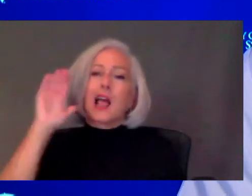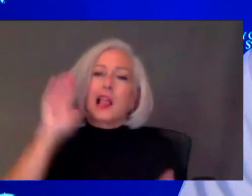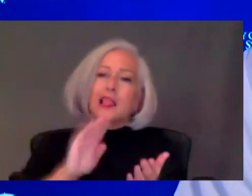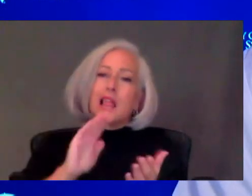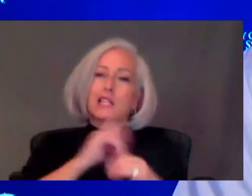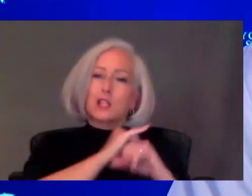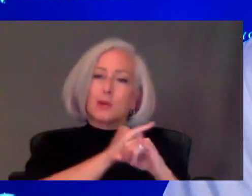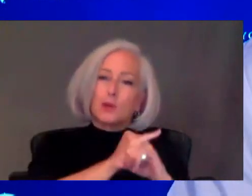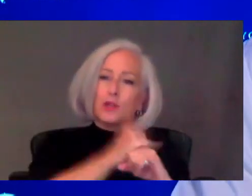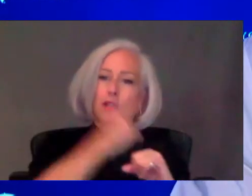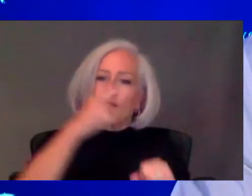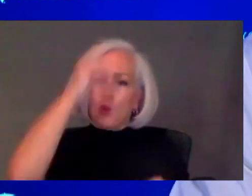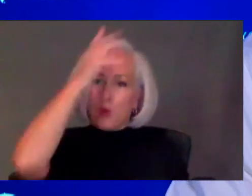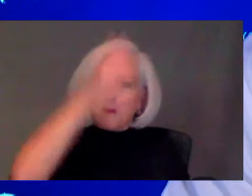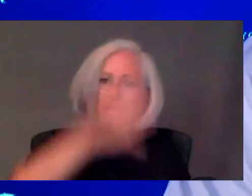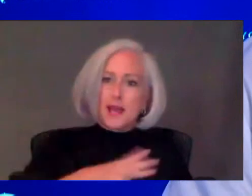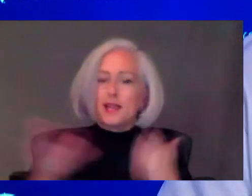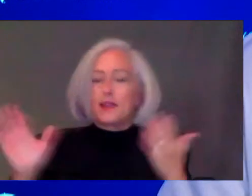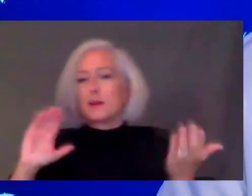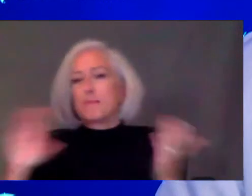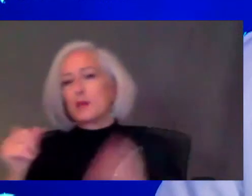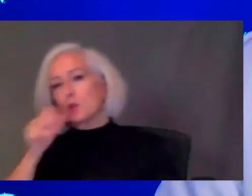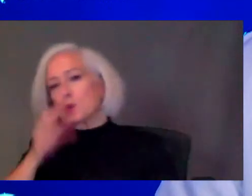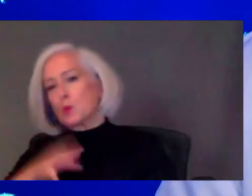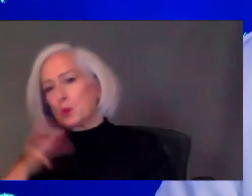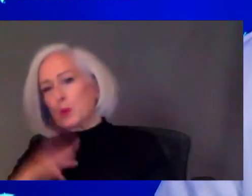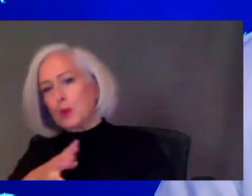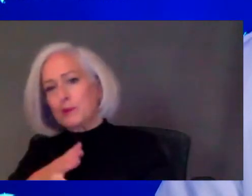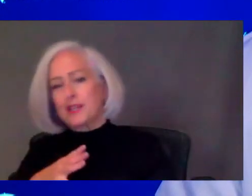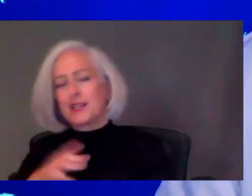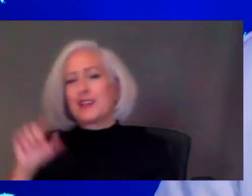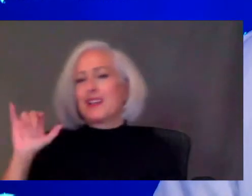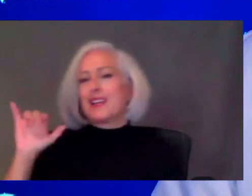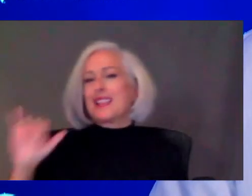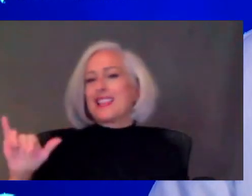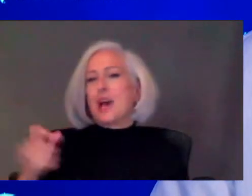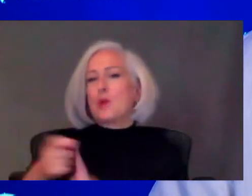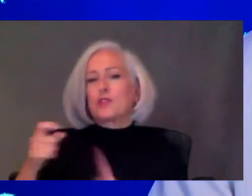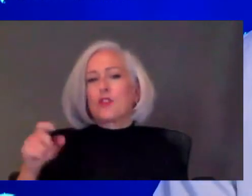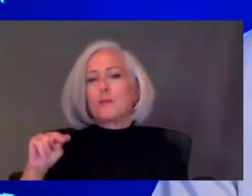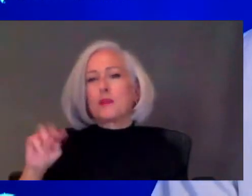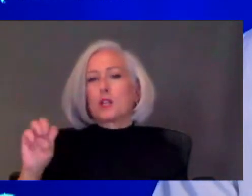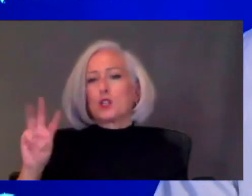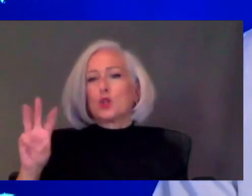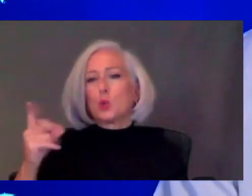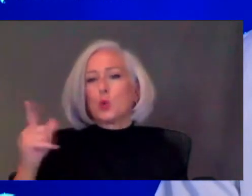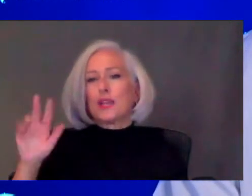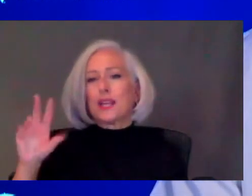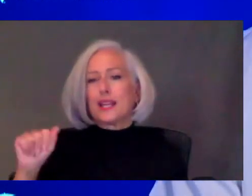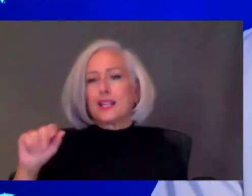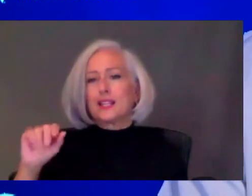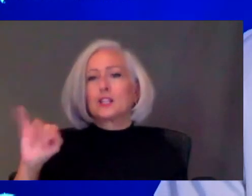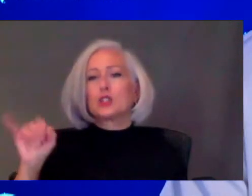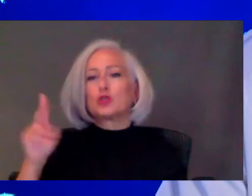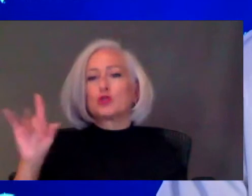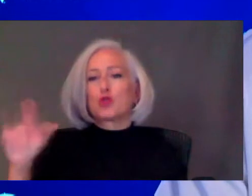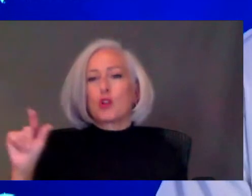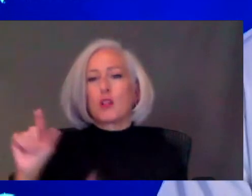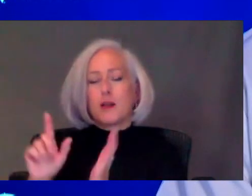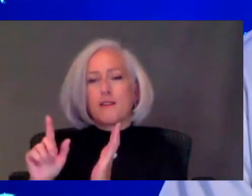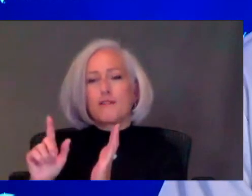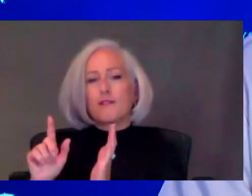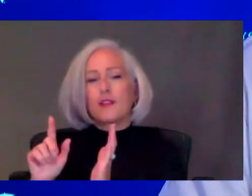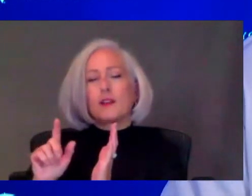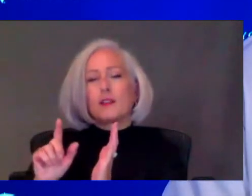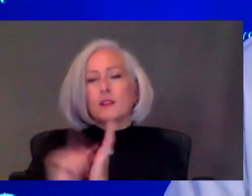that study. They had 25 infections that they were diagnosed by PCR or antibody. So out of 4,800 people